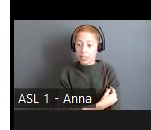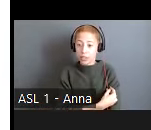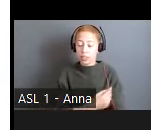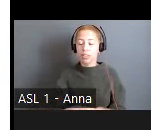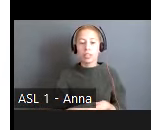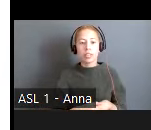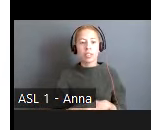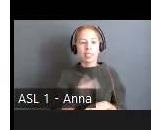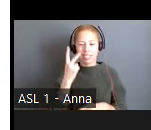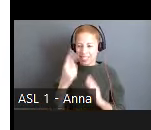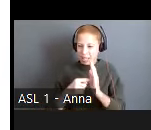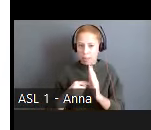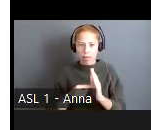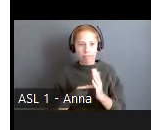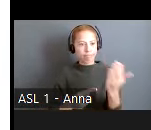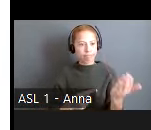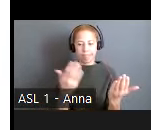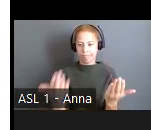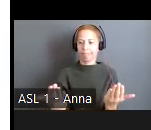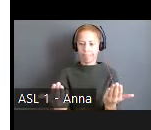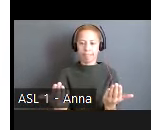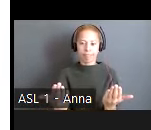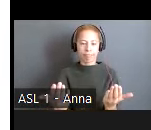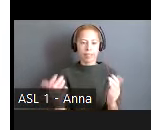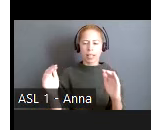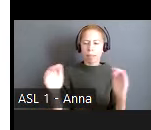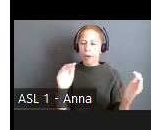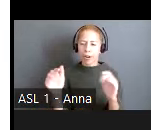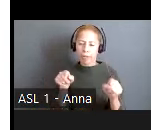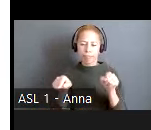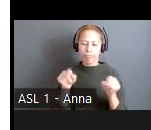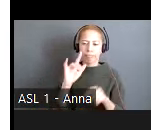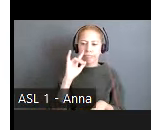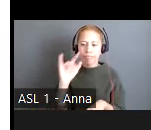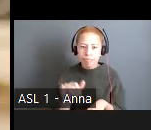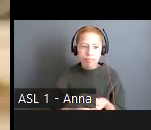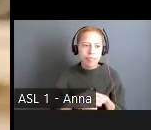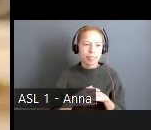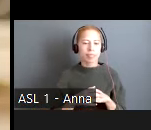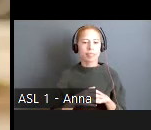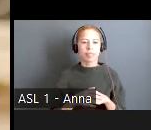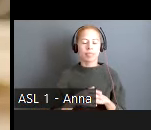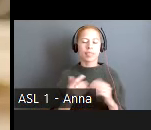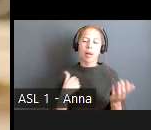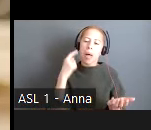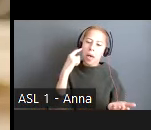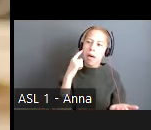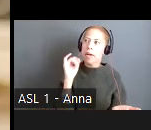to give grades and we were able to compare findings. And we thought to ourselves, wouldn't that be